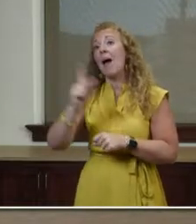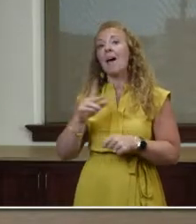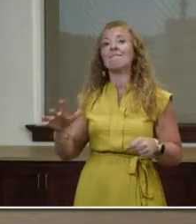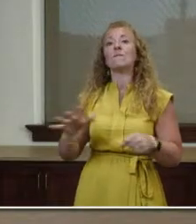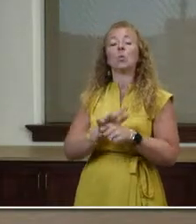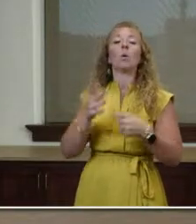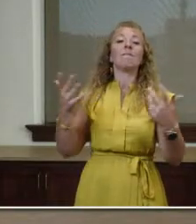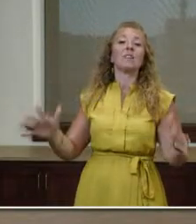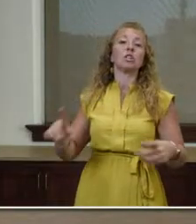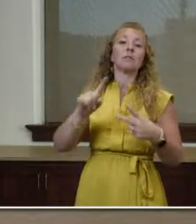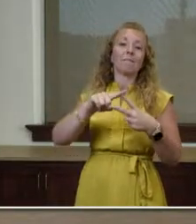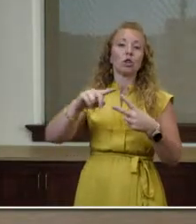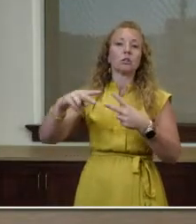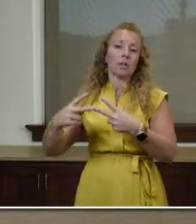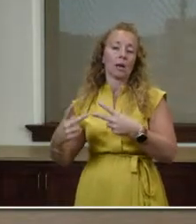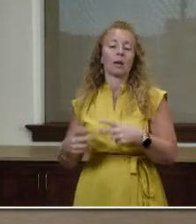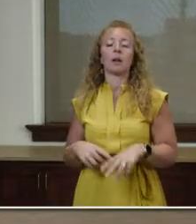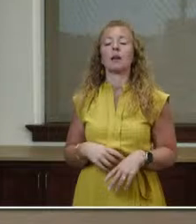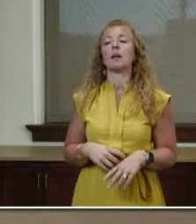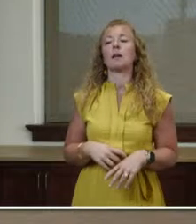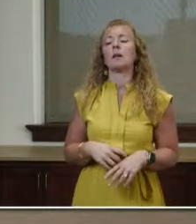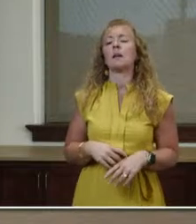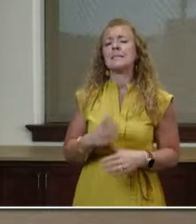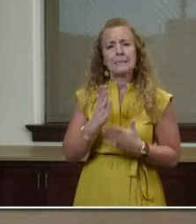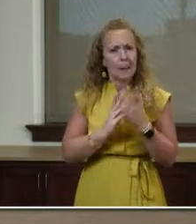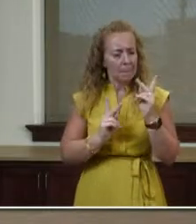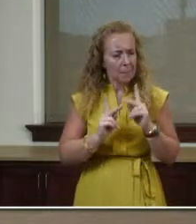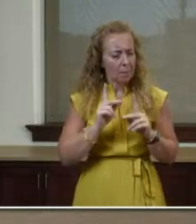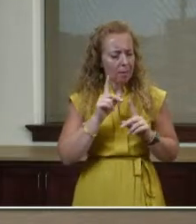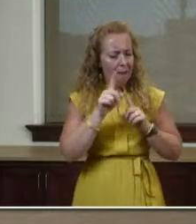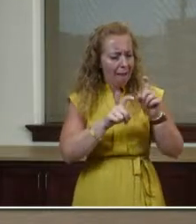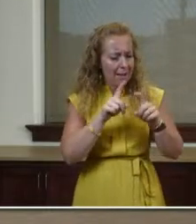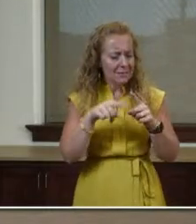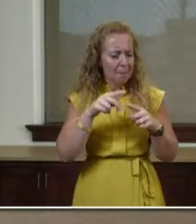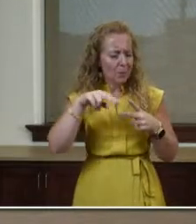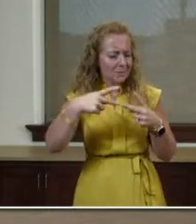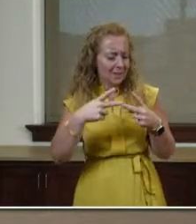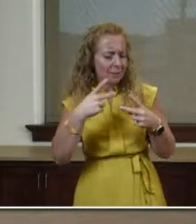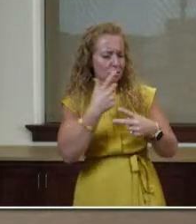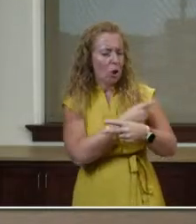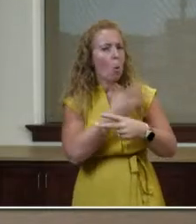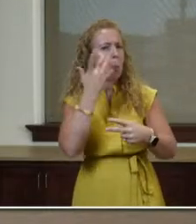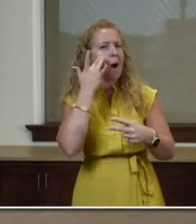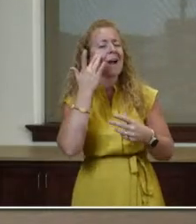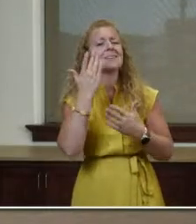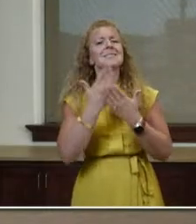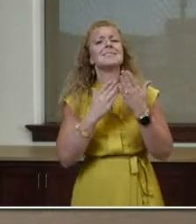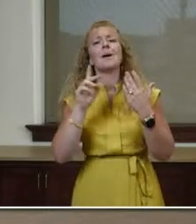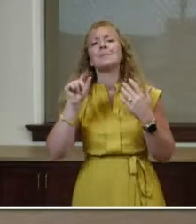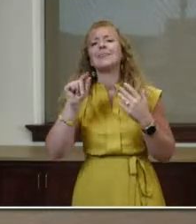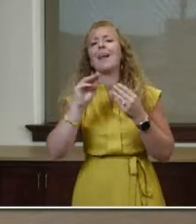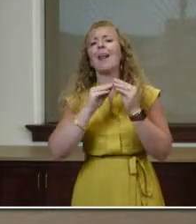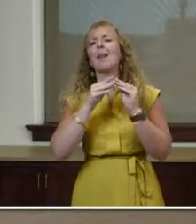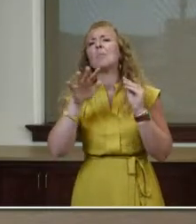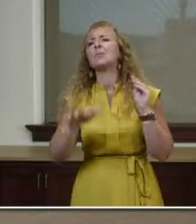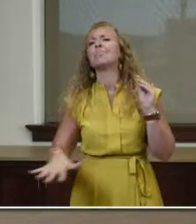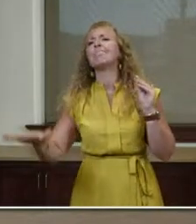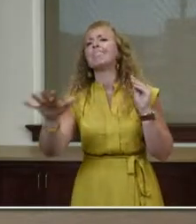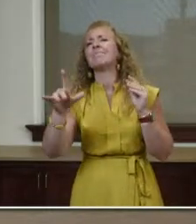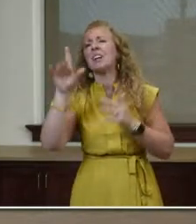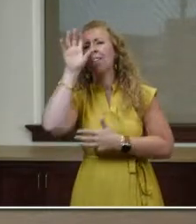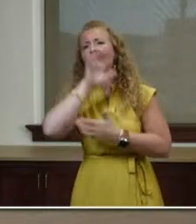doses. We are getting questions about second doses because I think there are some data that